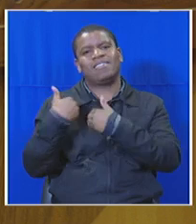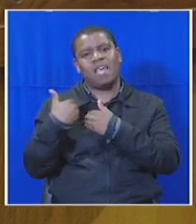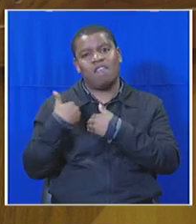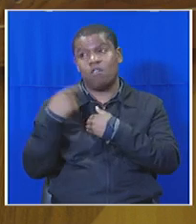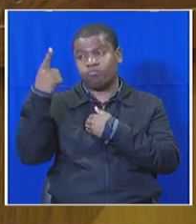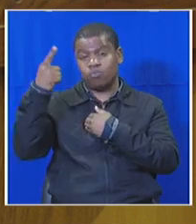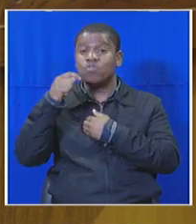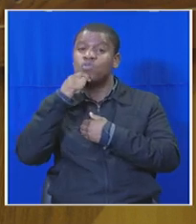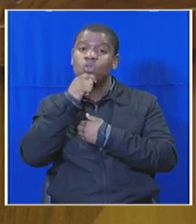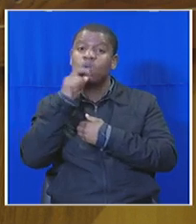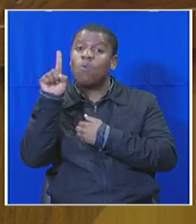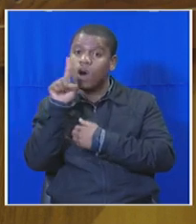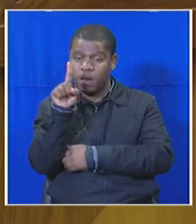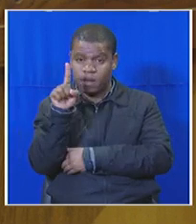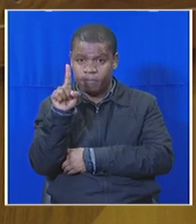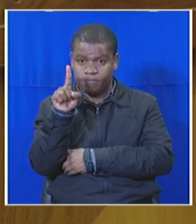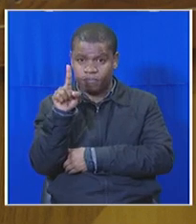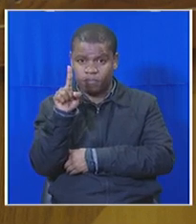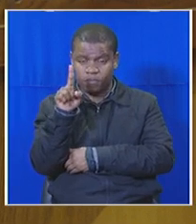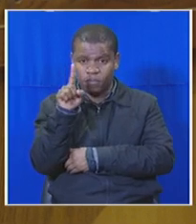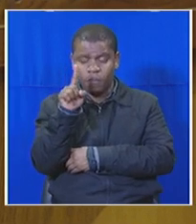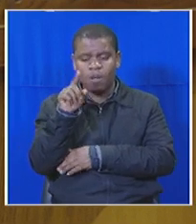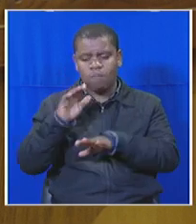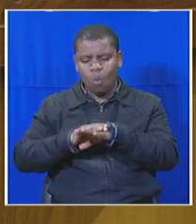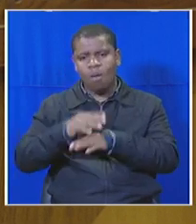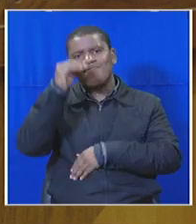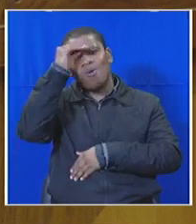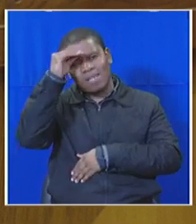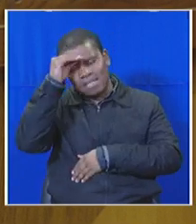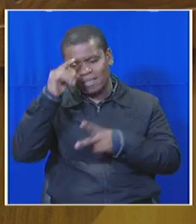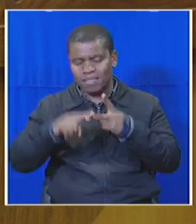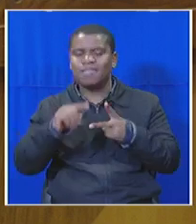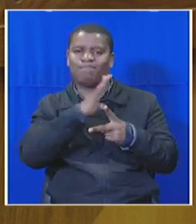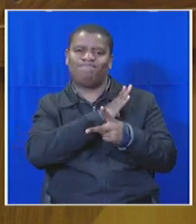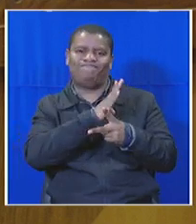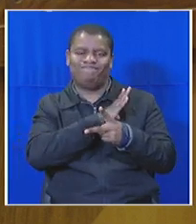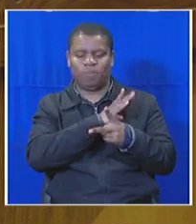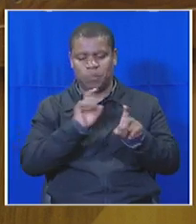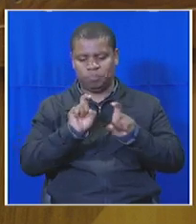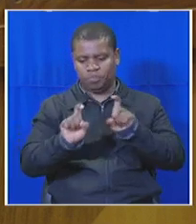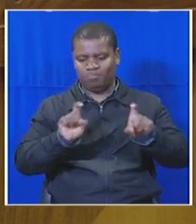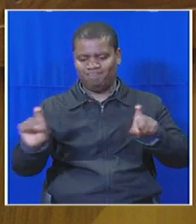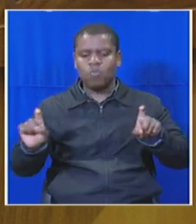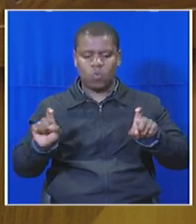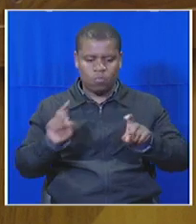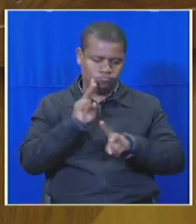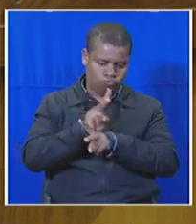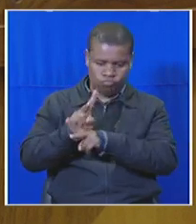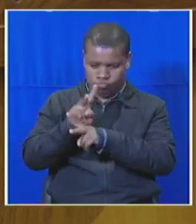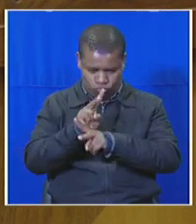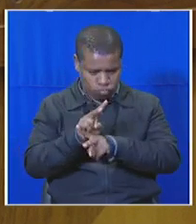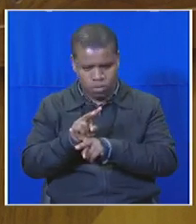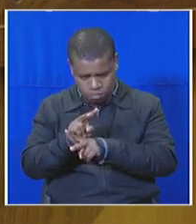that it uses is the defense and police forces. In a situation where the defenders of our people are